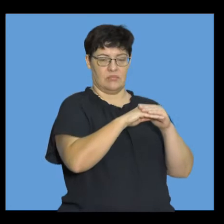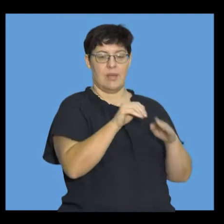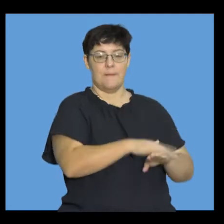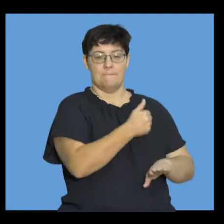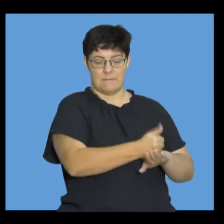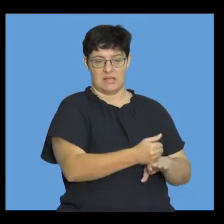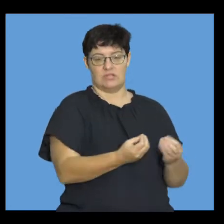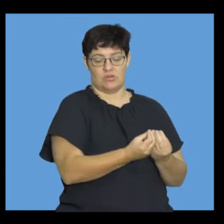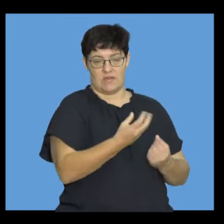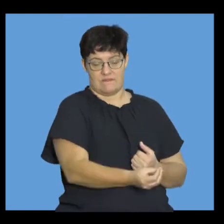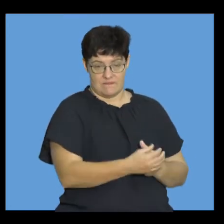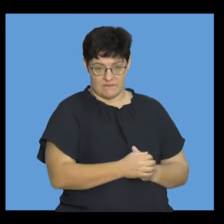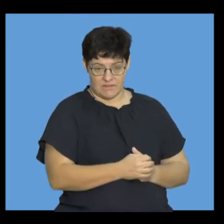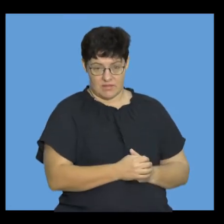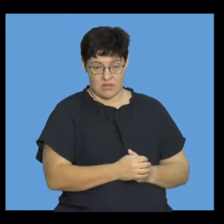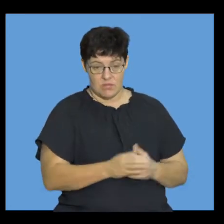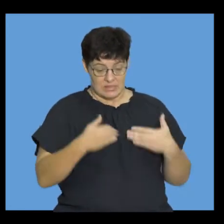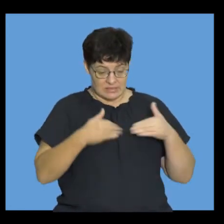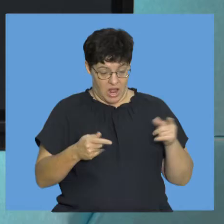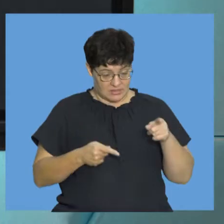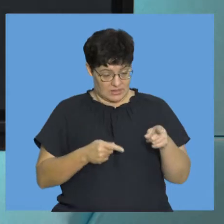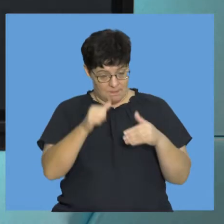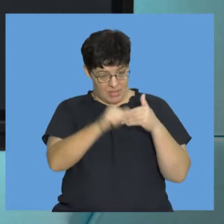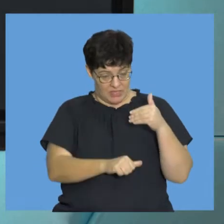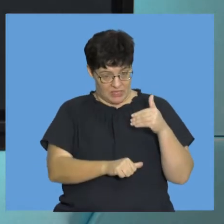stock. So the stock that you start off with at the beginning of the month